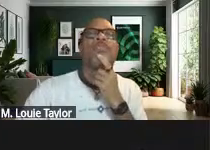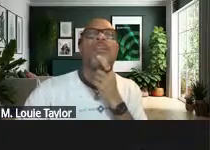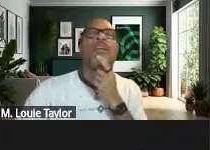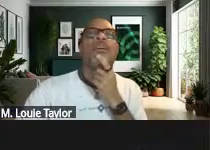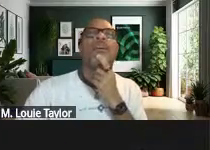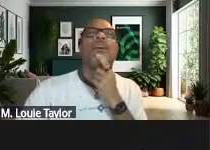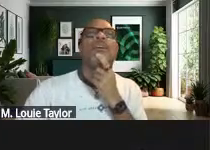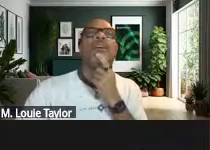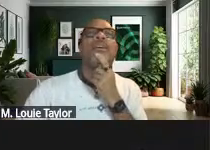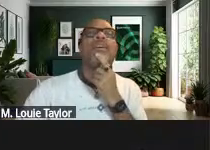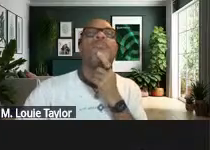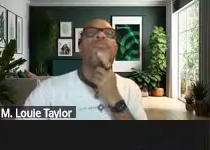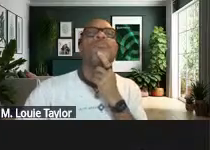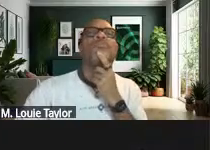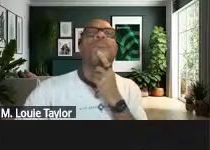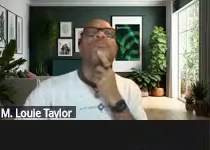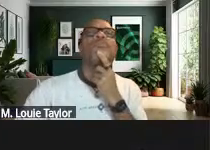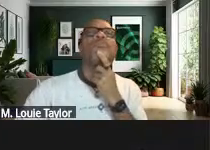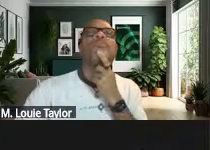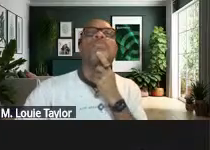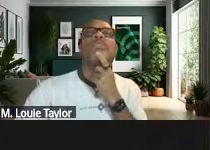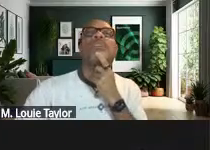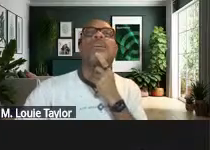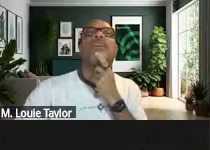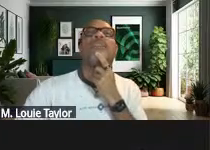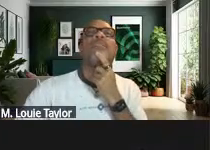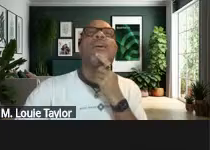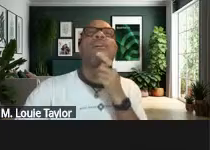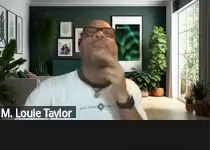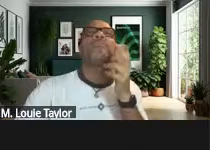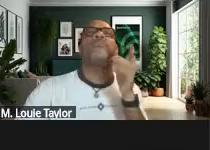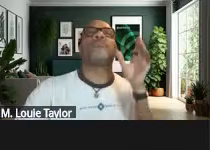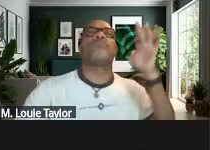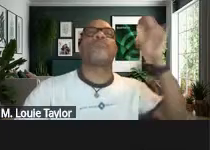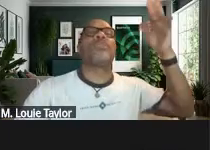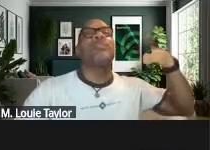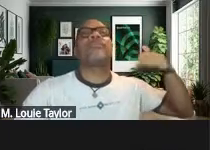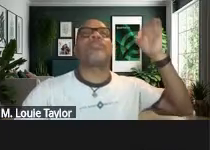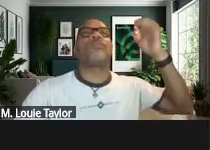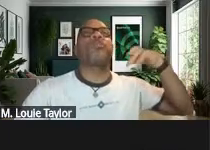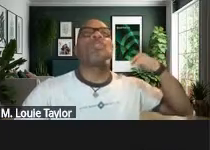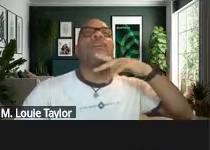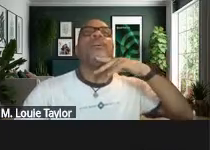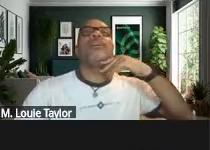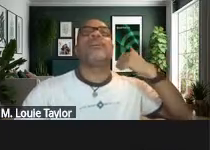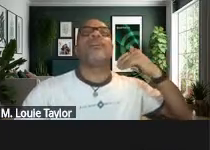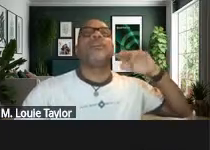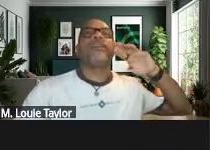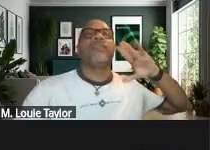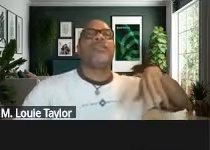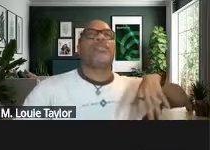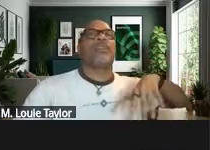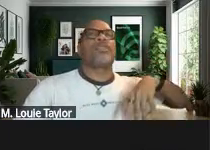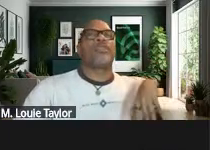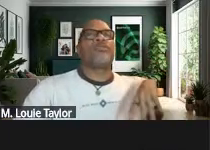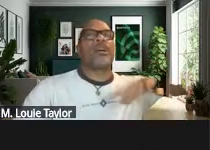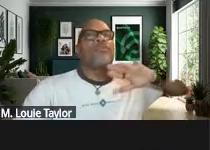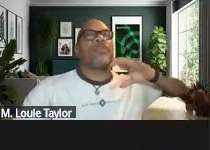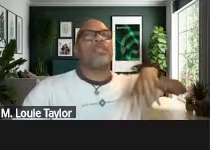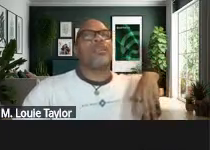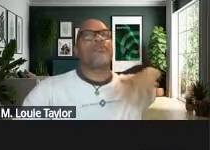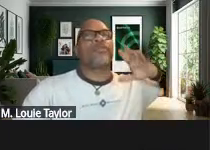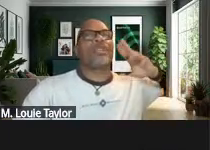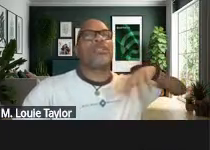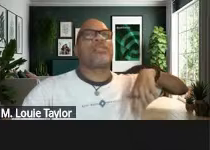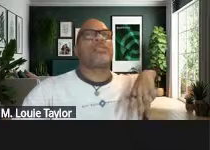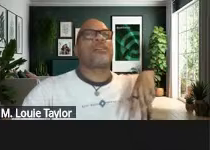bottom, it gives you, let's see, the whole thing. Single set of drops